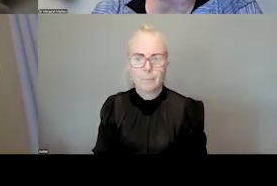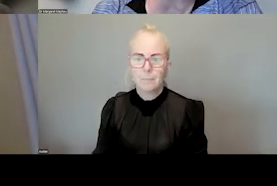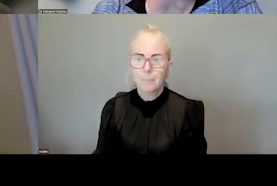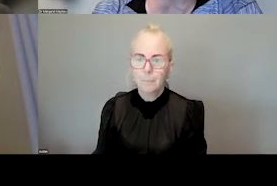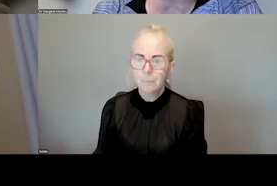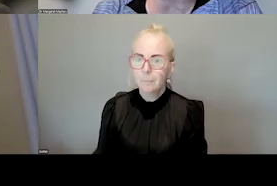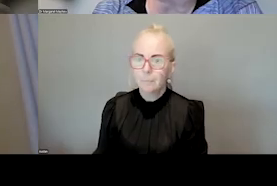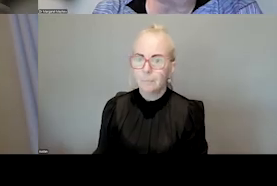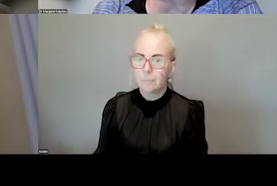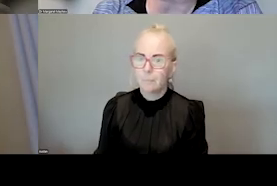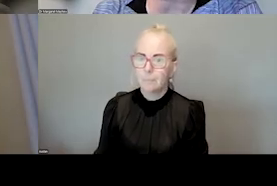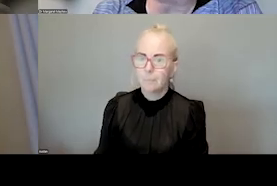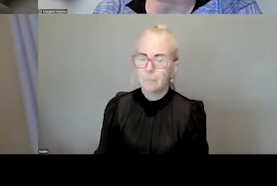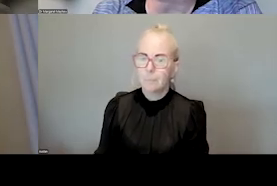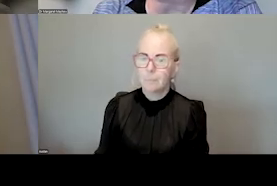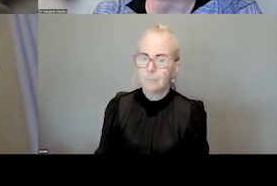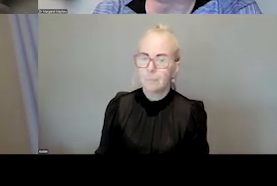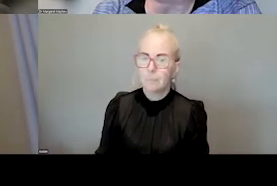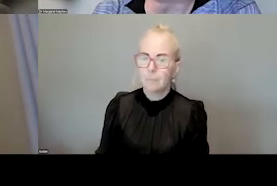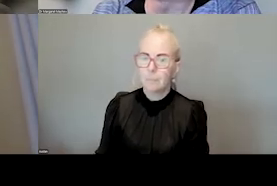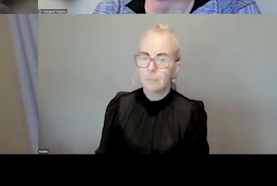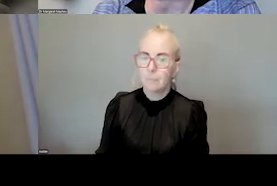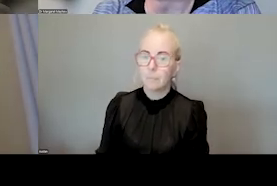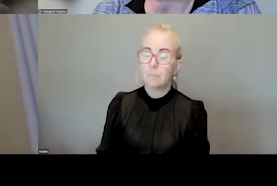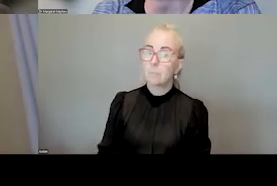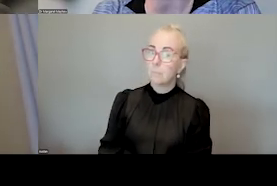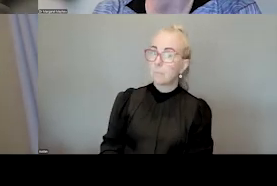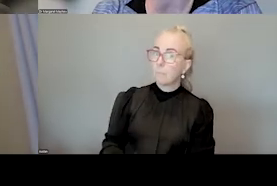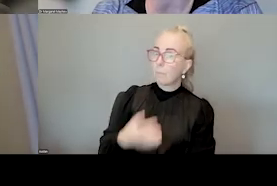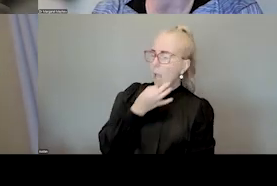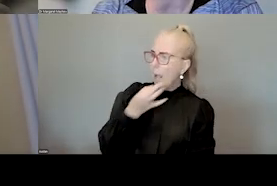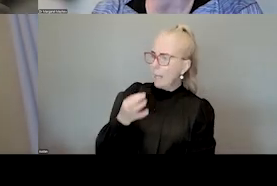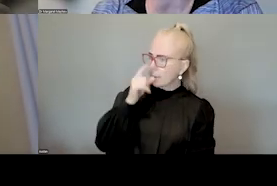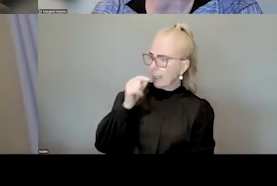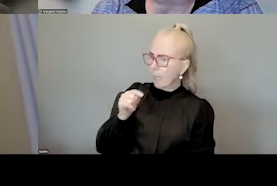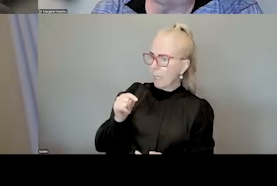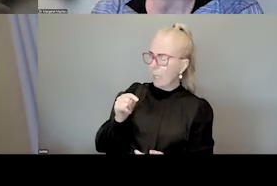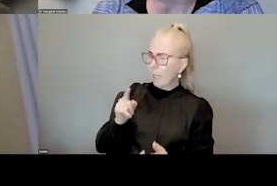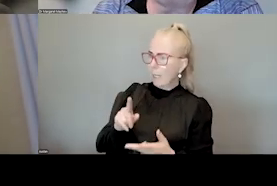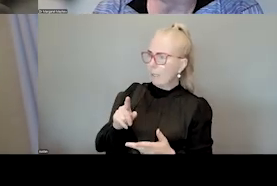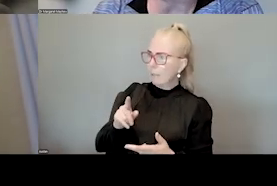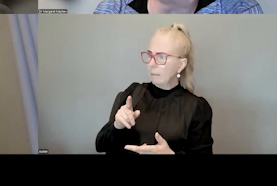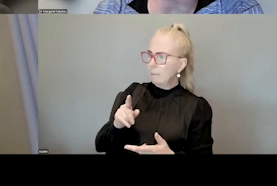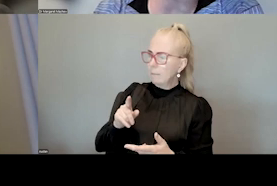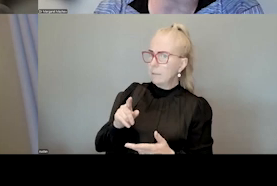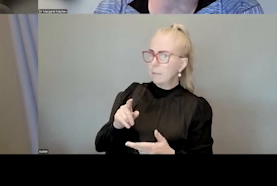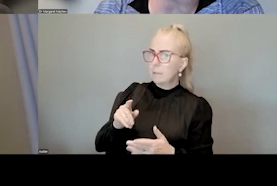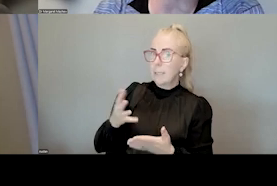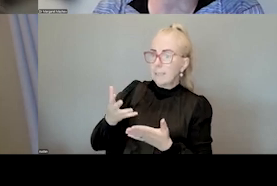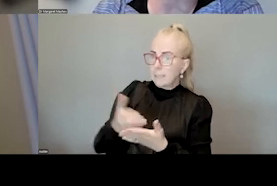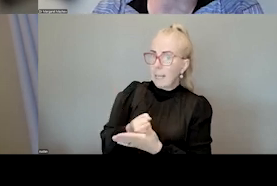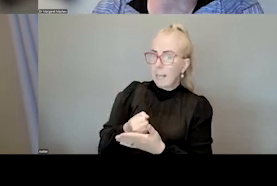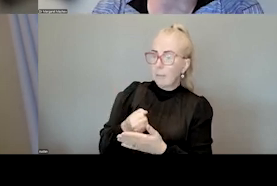yes. can I stop and change and take breaks and save this application as I do it? You absolutely can. In Mhm. fact, we generally